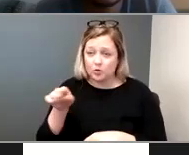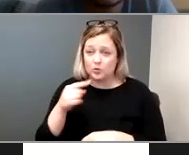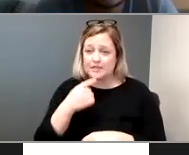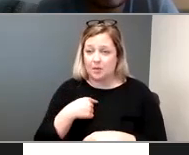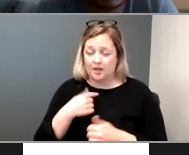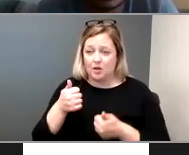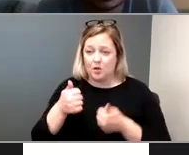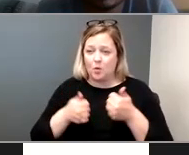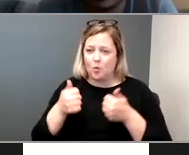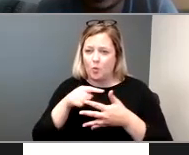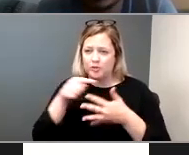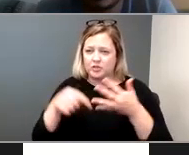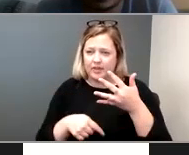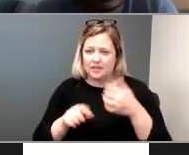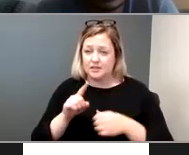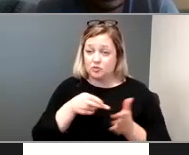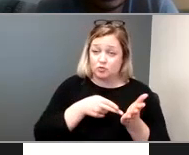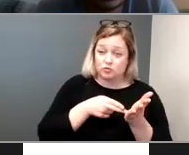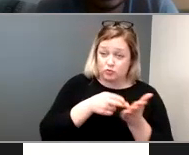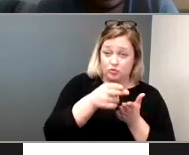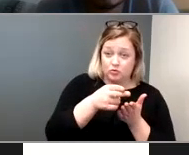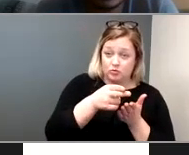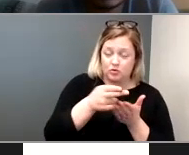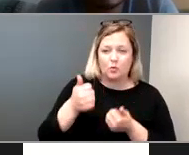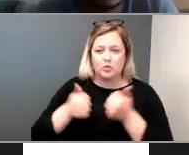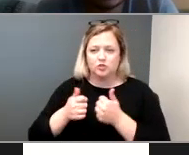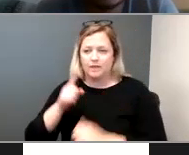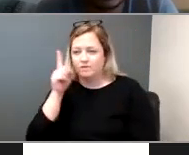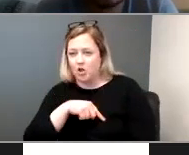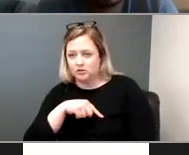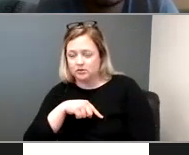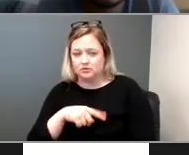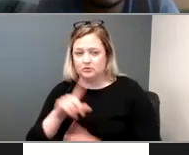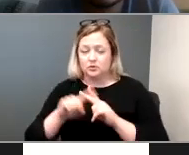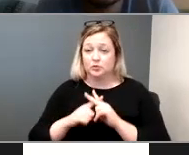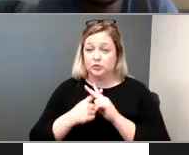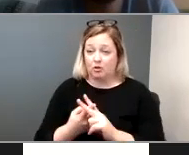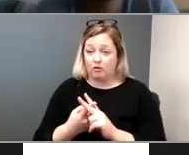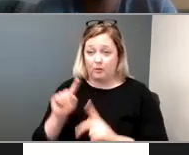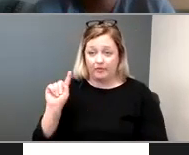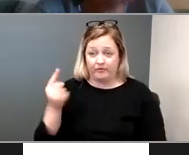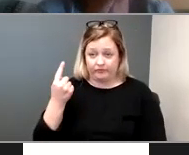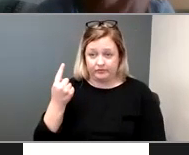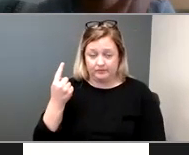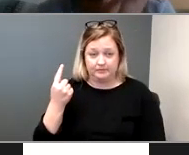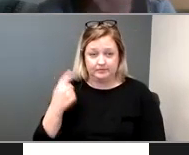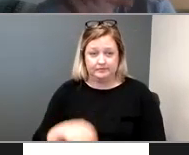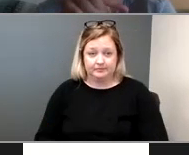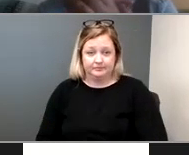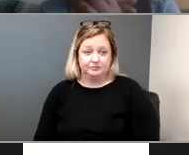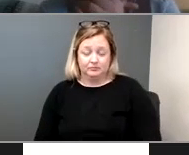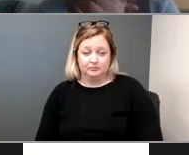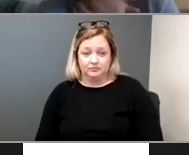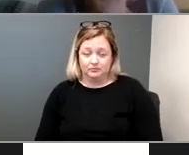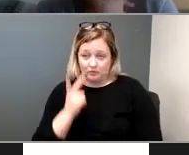of these are true and which of these are false. So let's start with question 1. That is 2n squared plus 1 being the